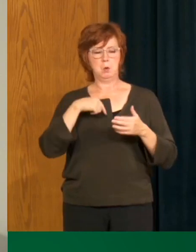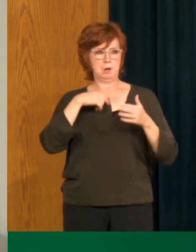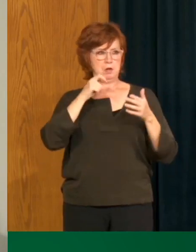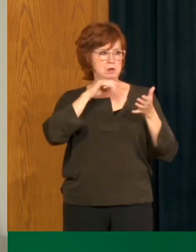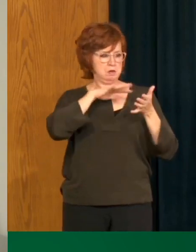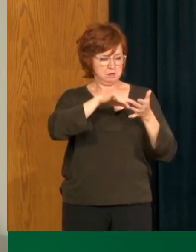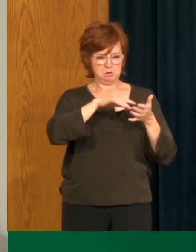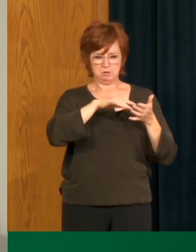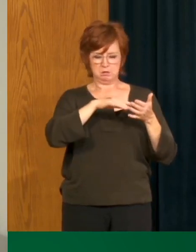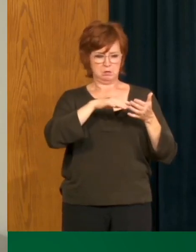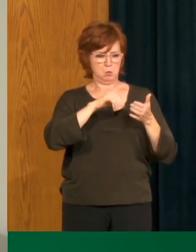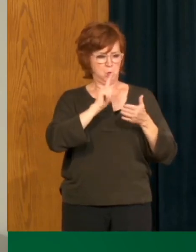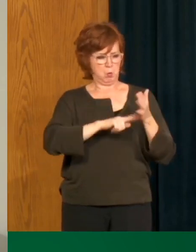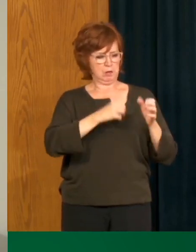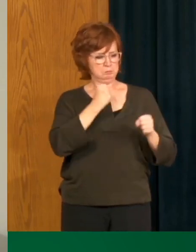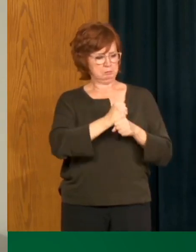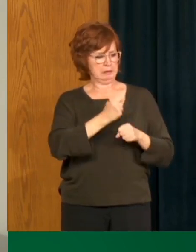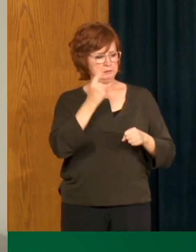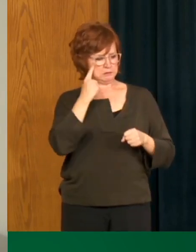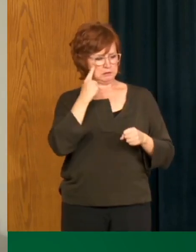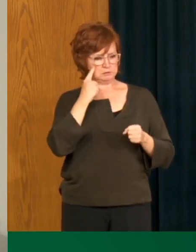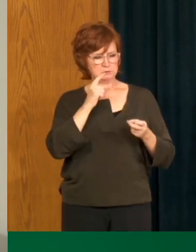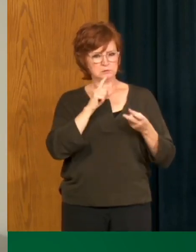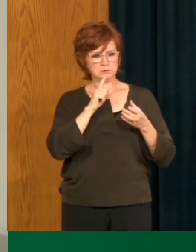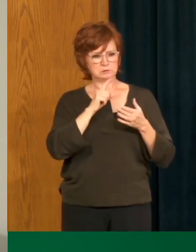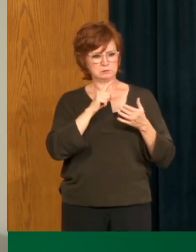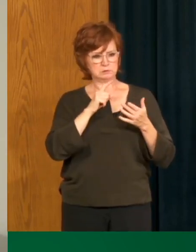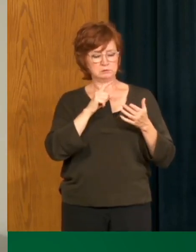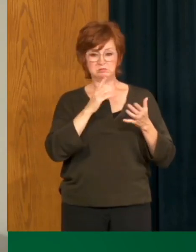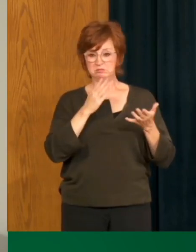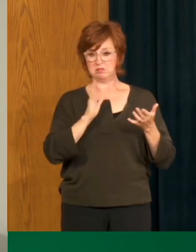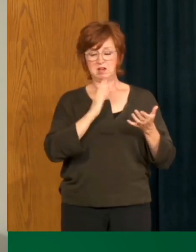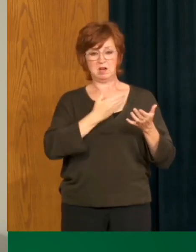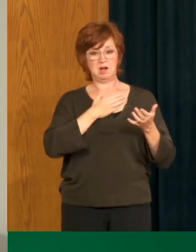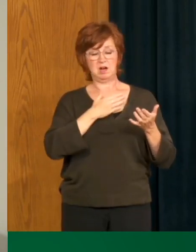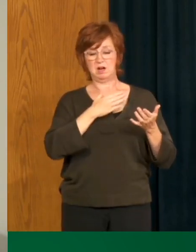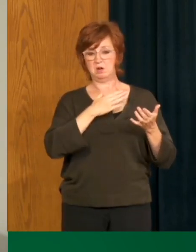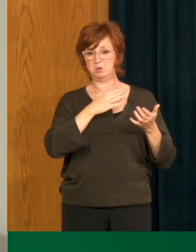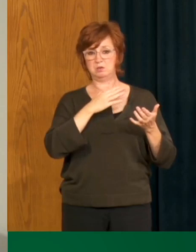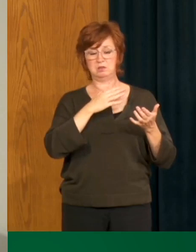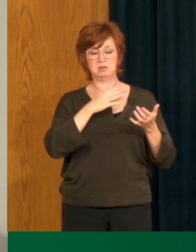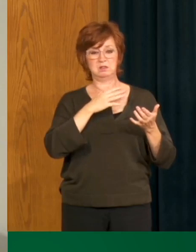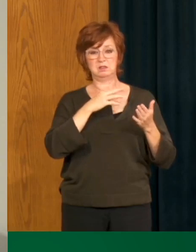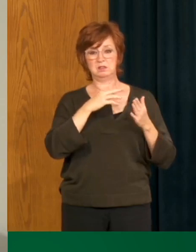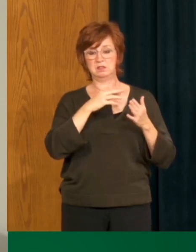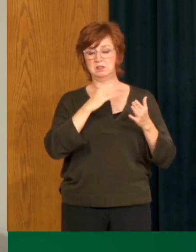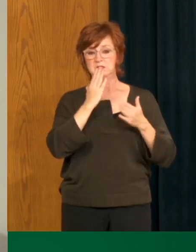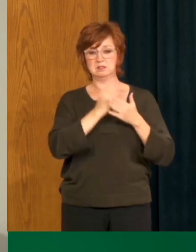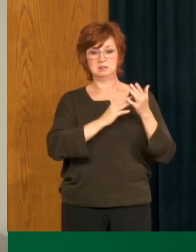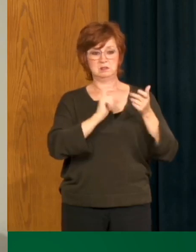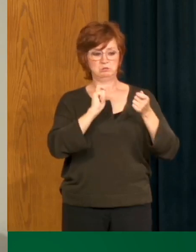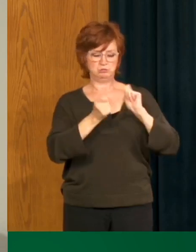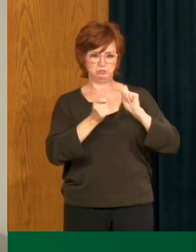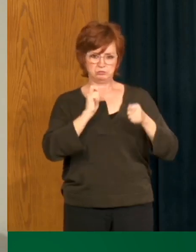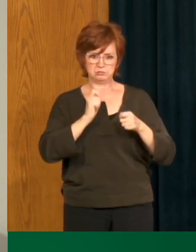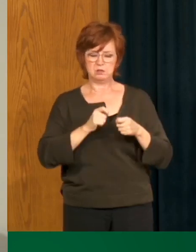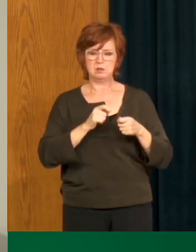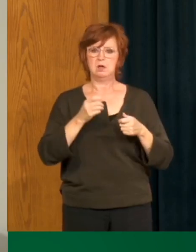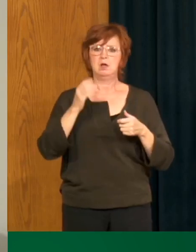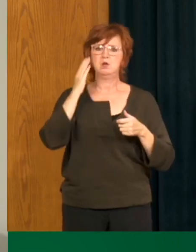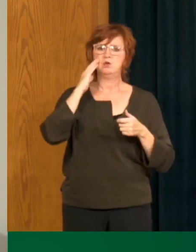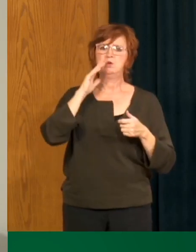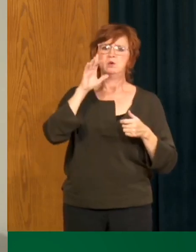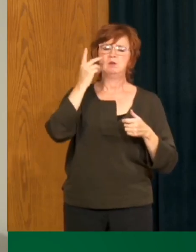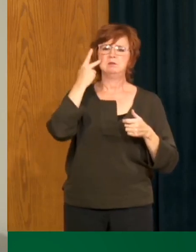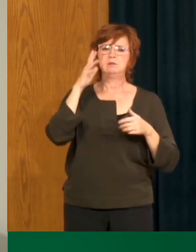display information on our dashboard is good because it has far north, central, south, and Regina